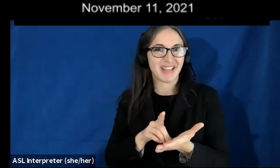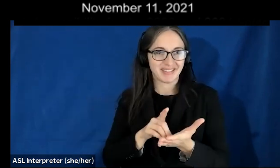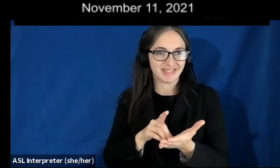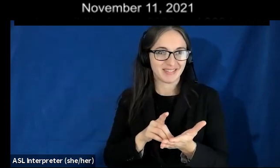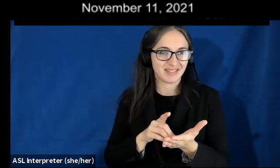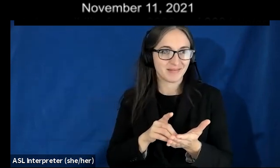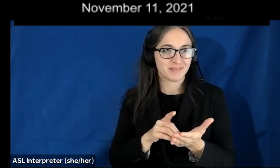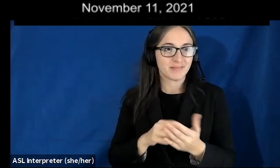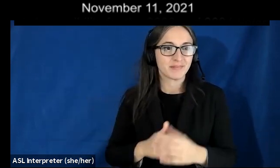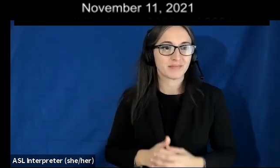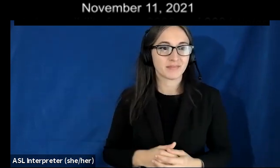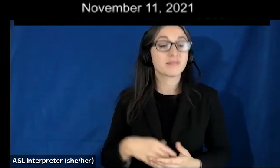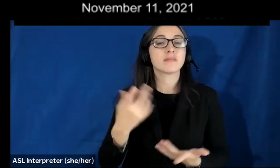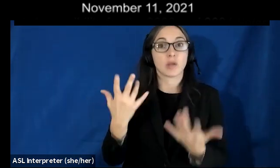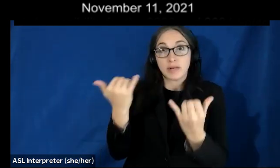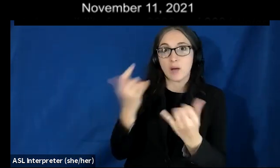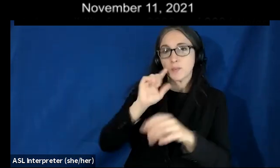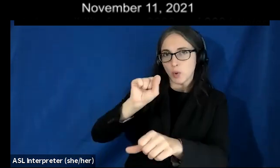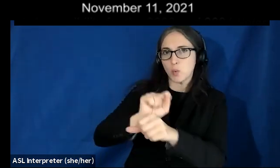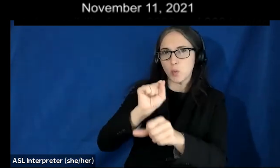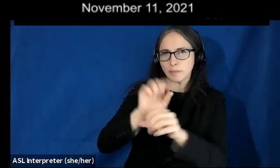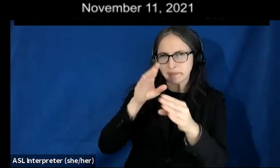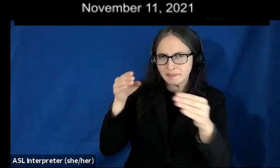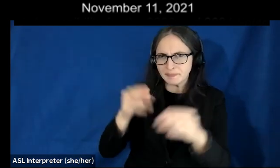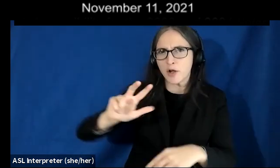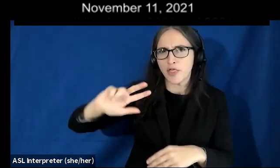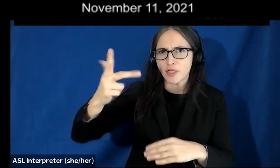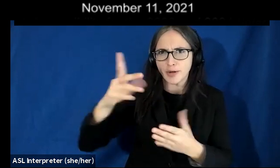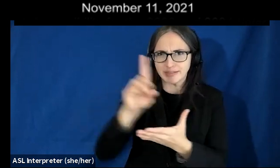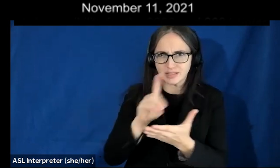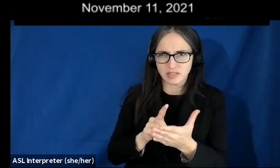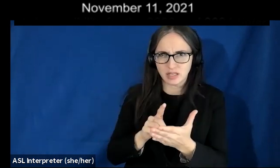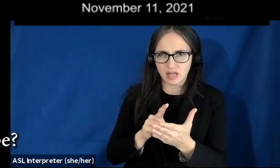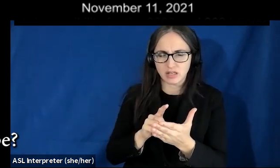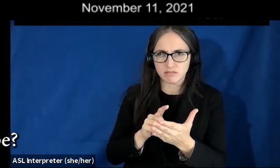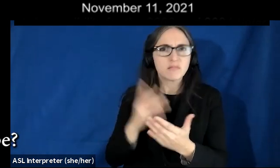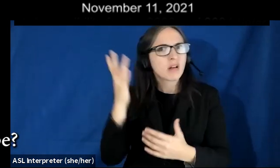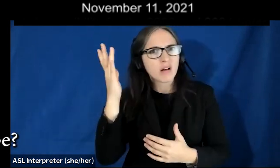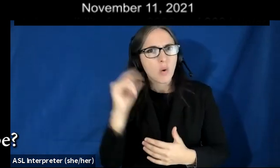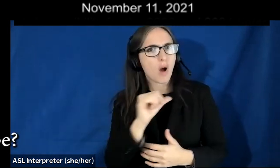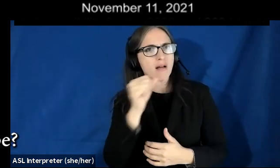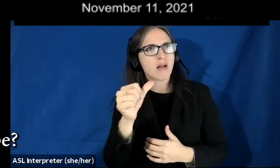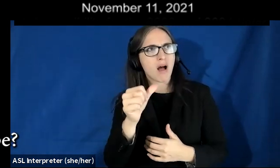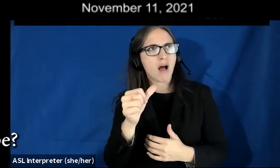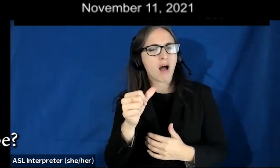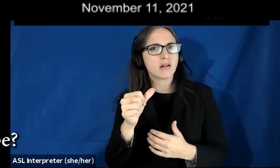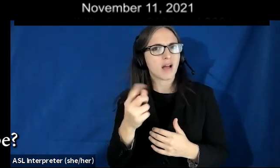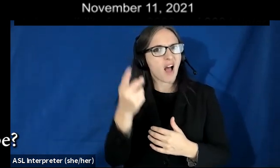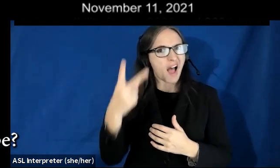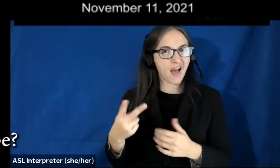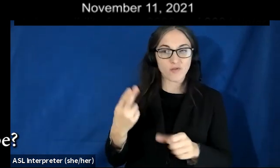the third design now. Why don't we just cover half with a clear tape